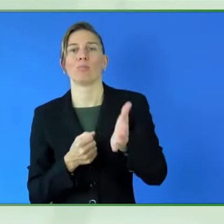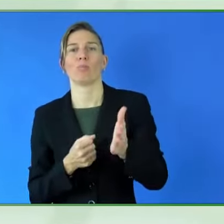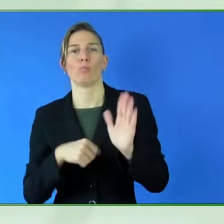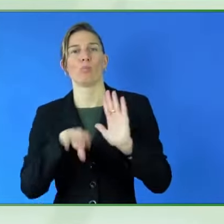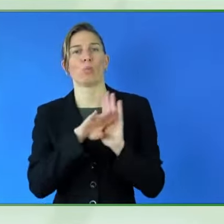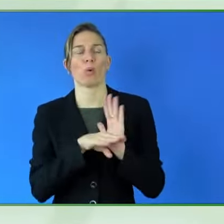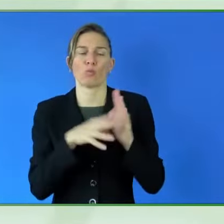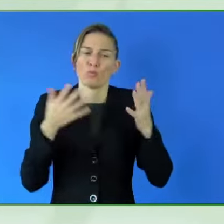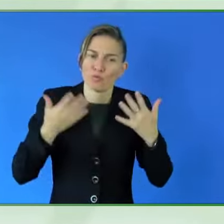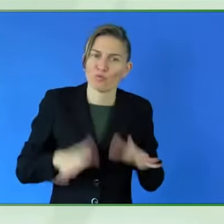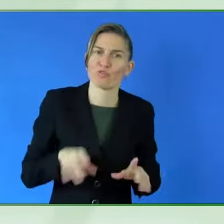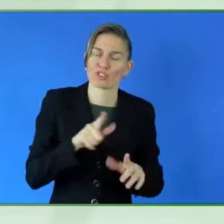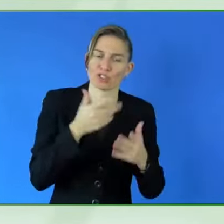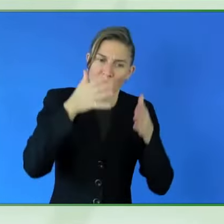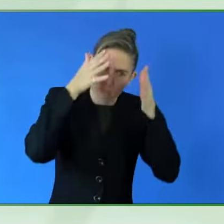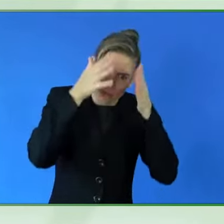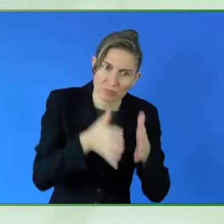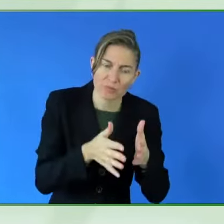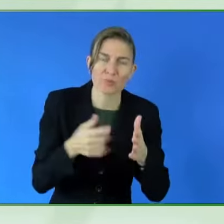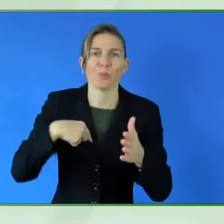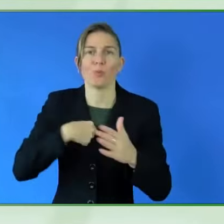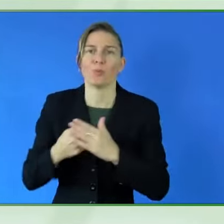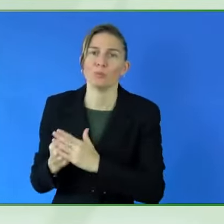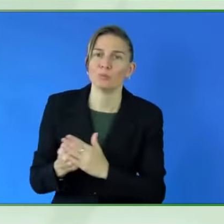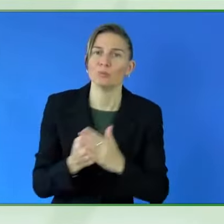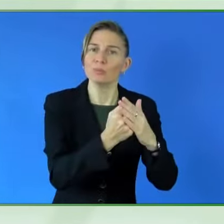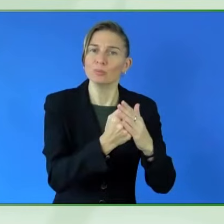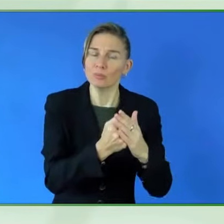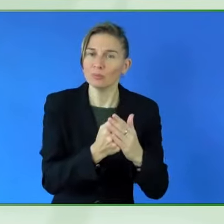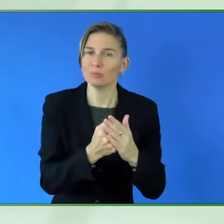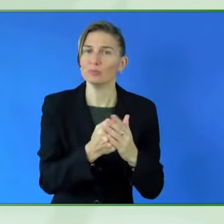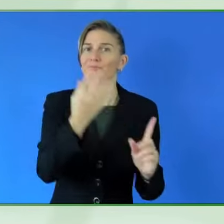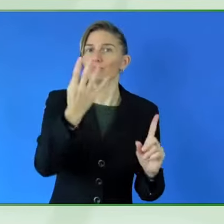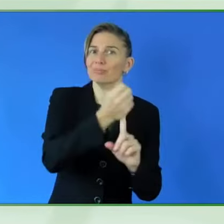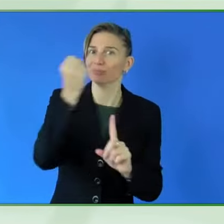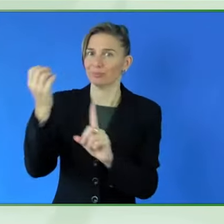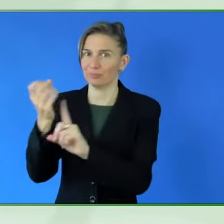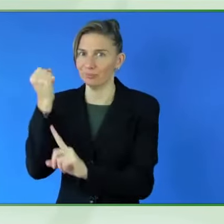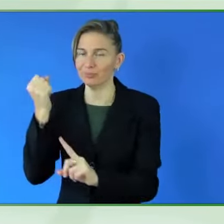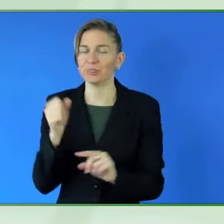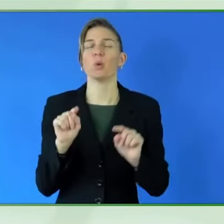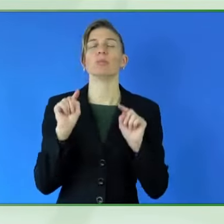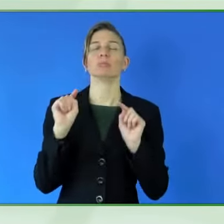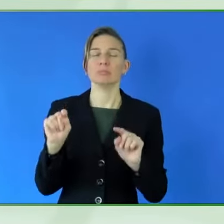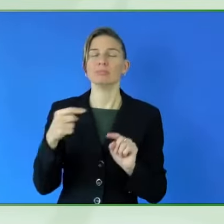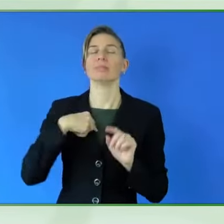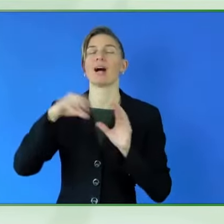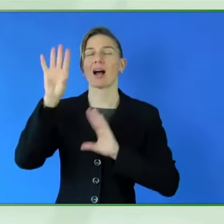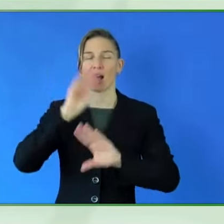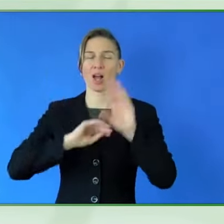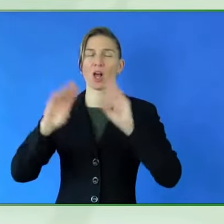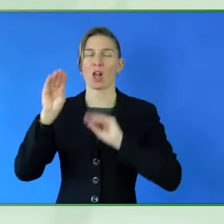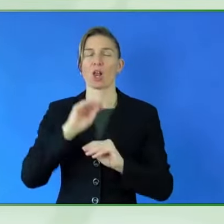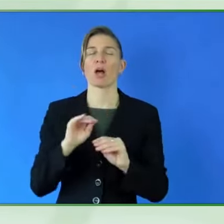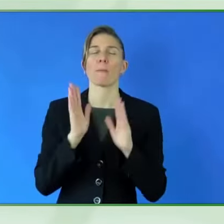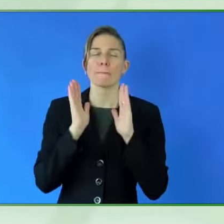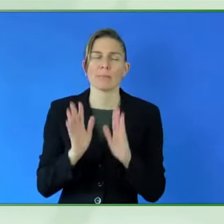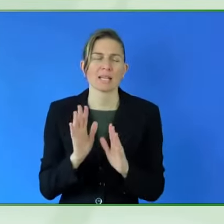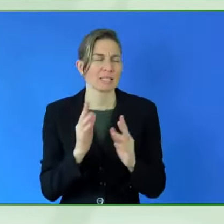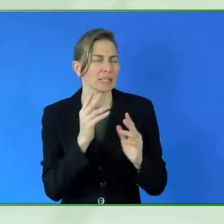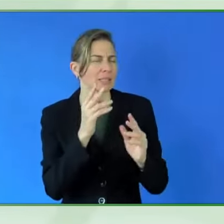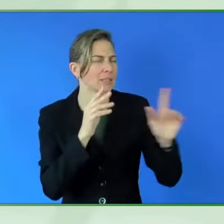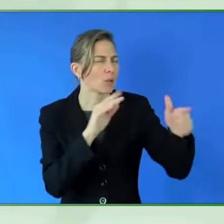their strategies, and those are things that I learned along the process. I think that this